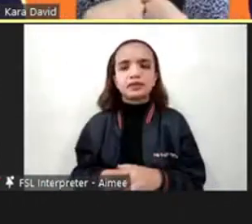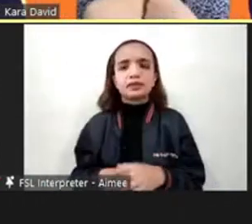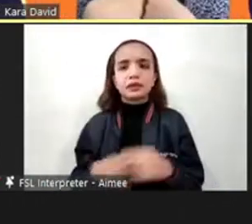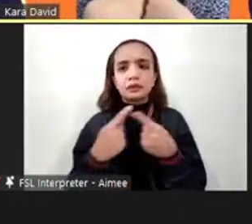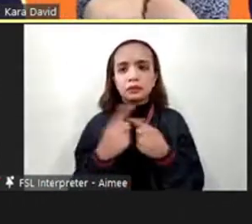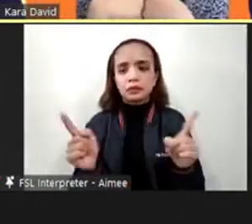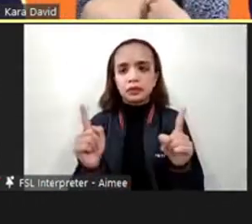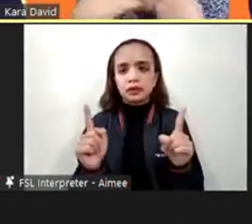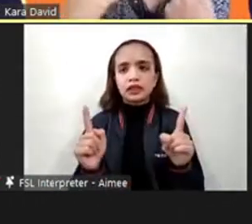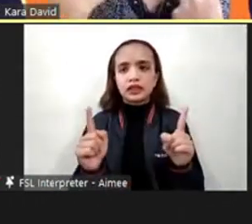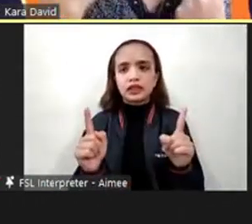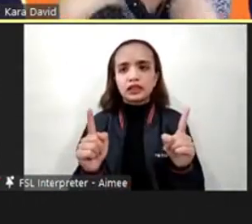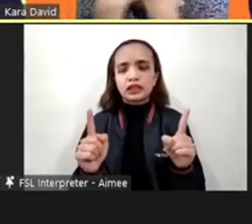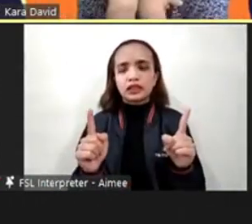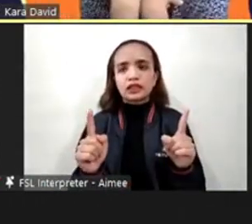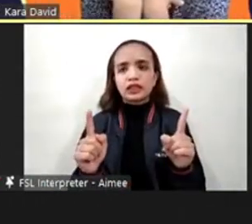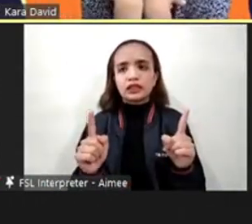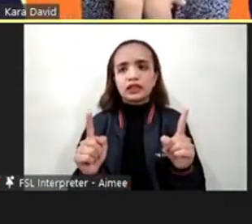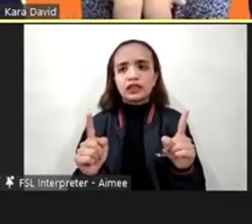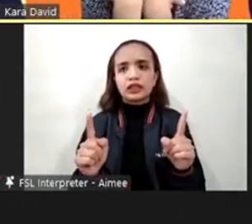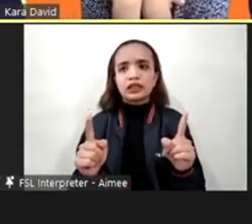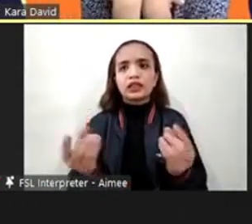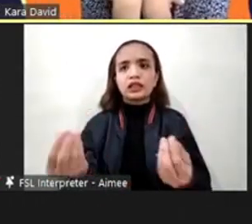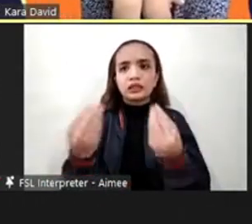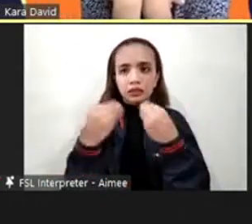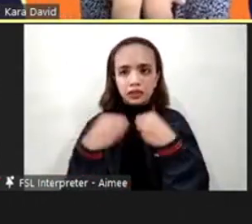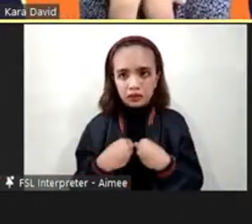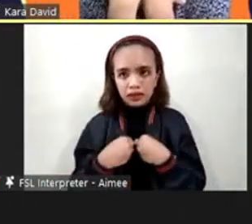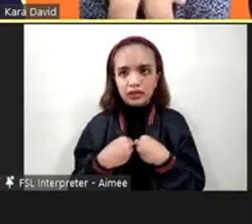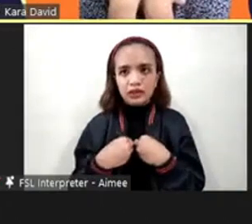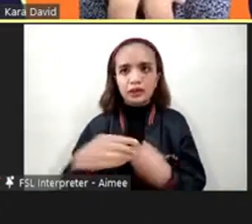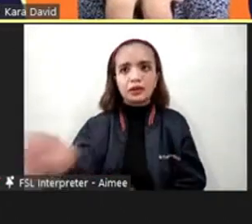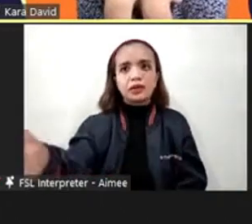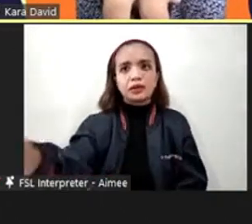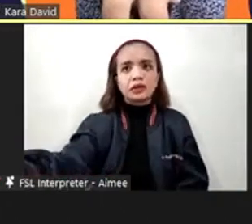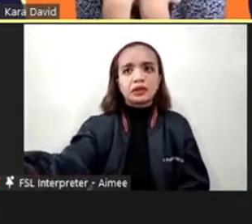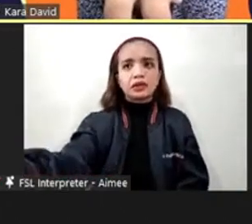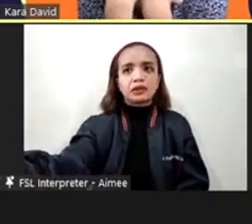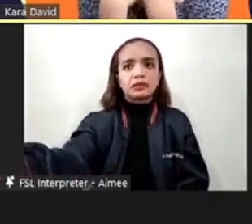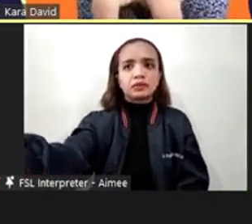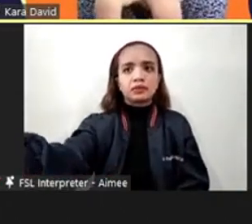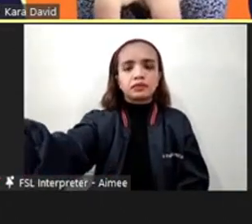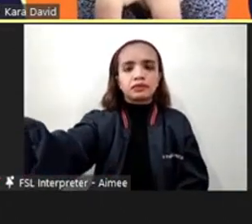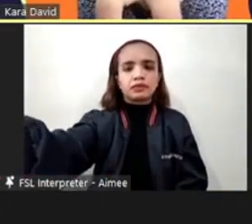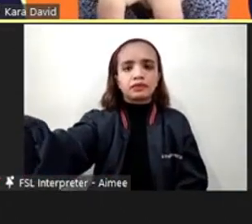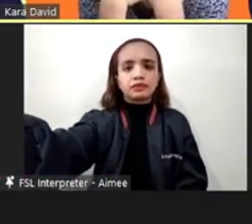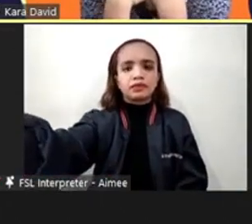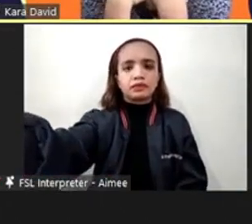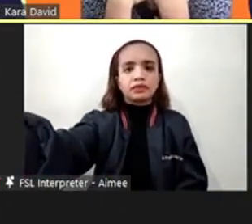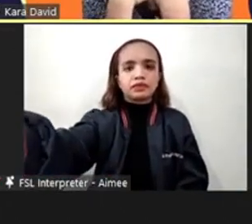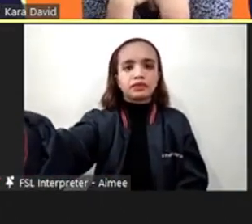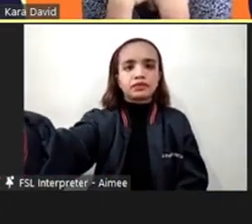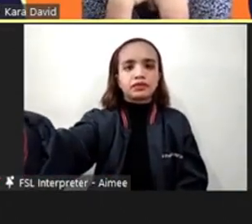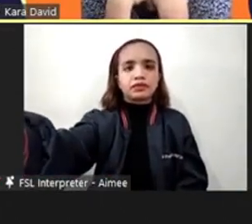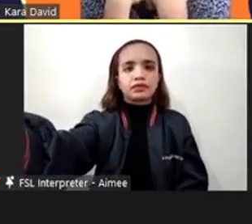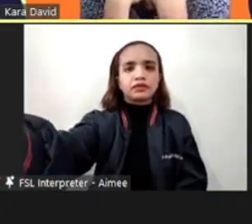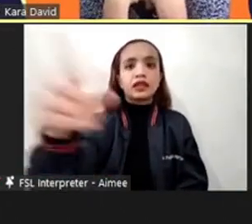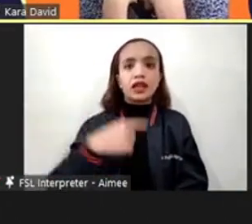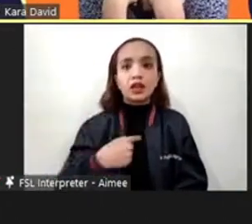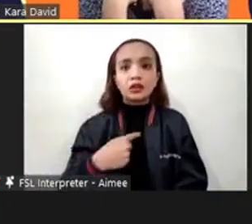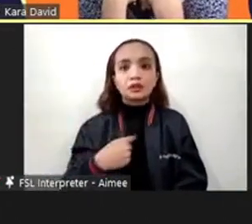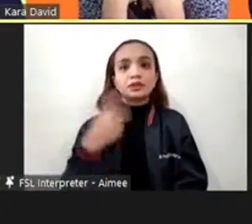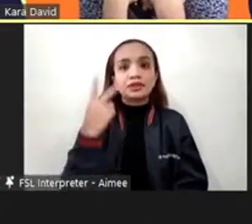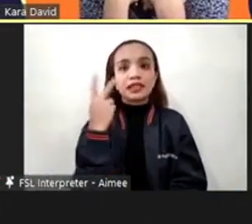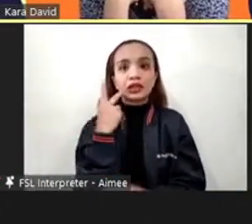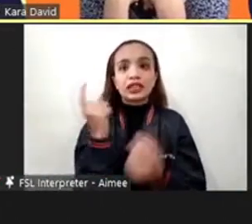this way. You approach it na ibinigay ito sa akin and it's a gift. Ako tinitingnan ko siya as a gift because it's